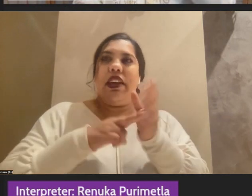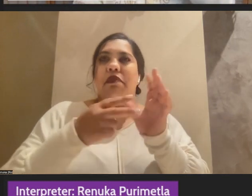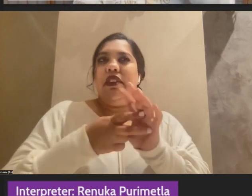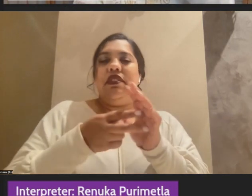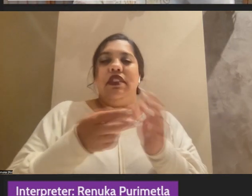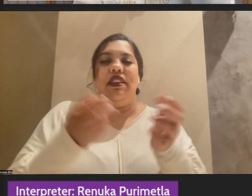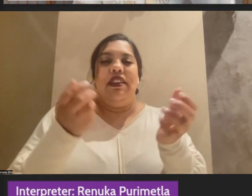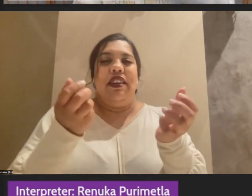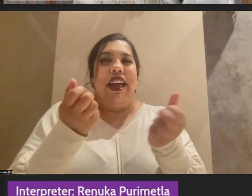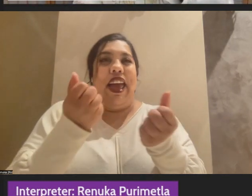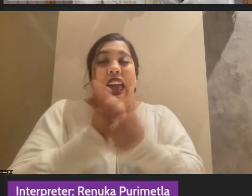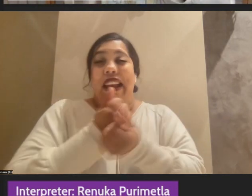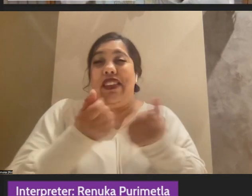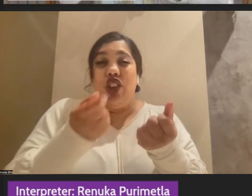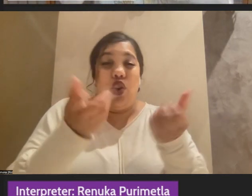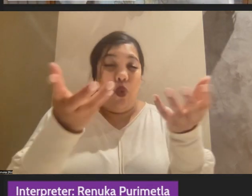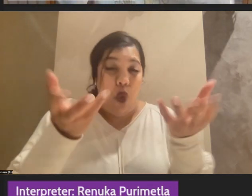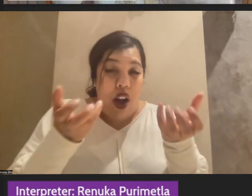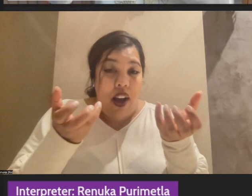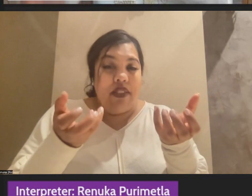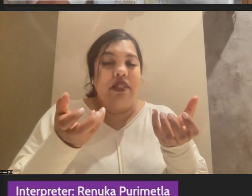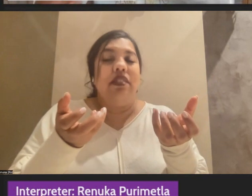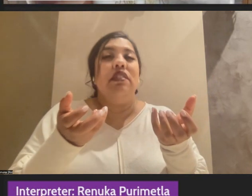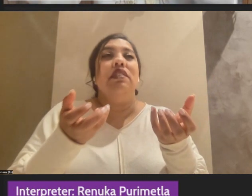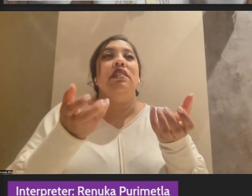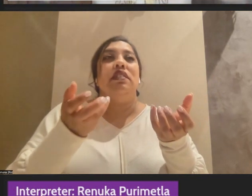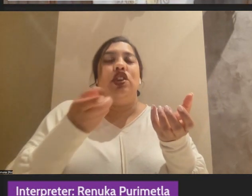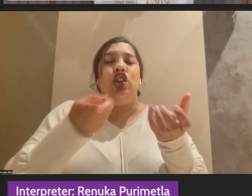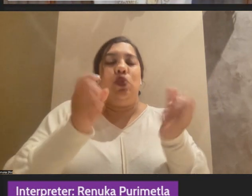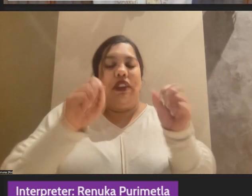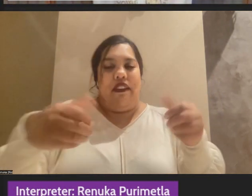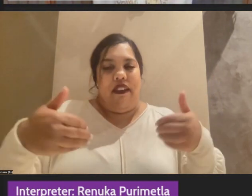But if you need a dime, demonstrate a dime and then demonstrate